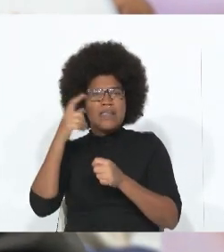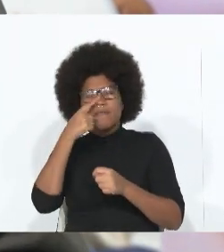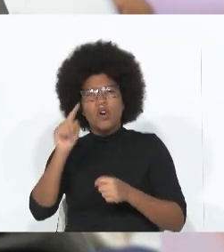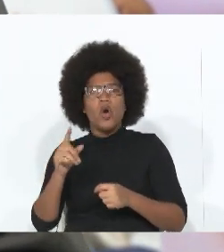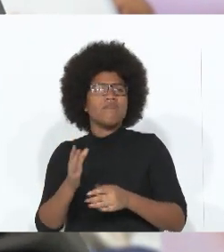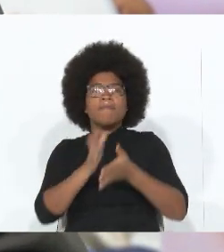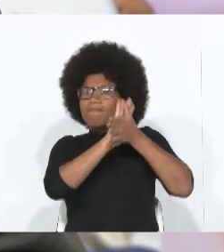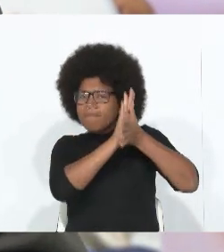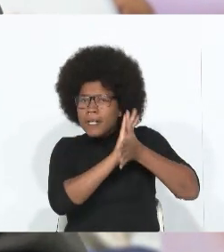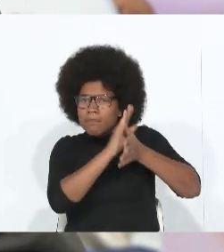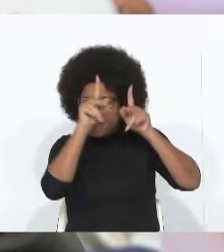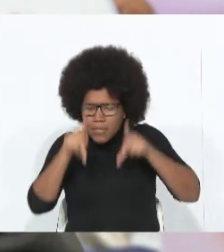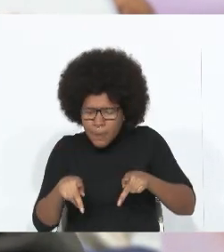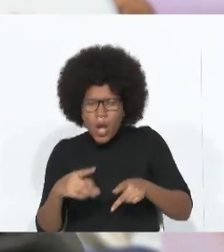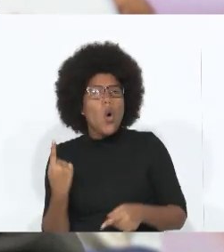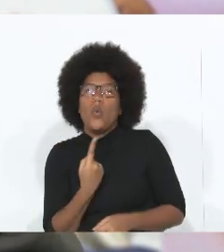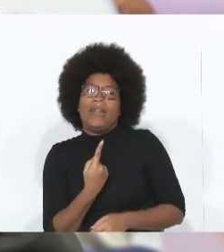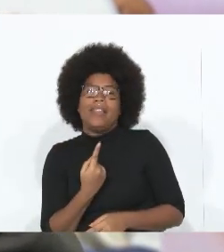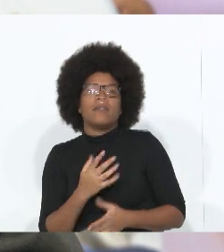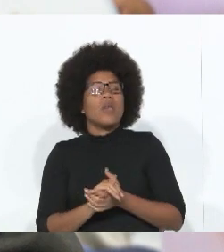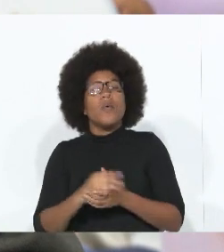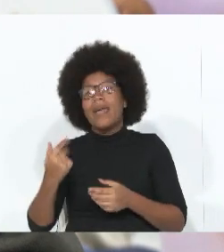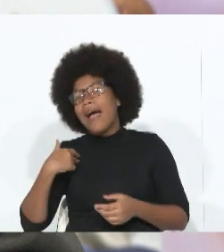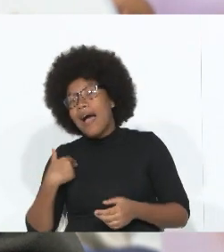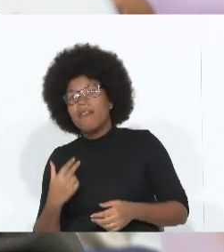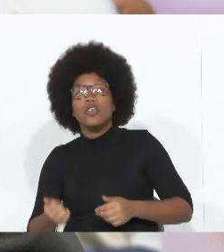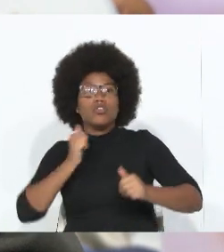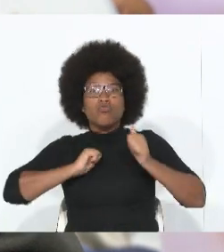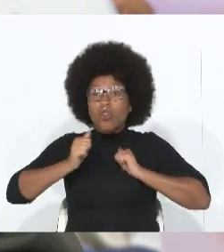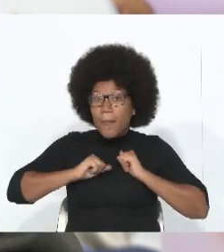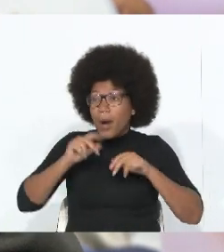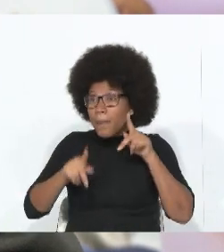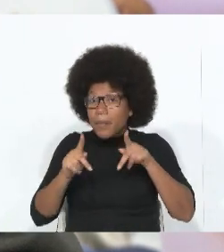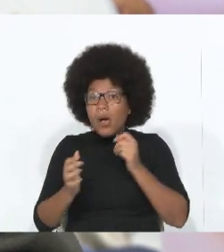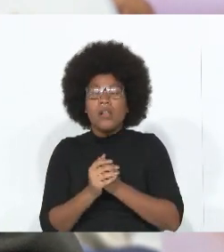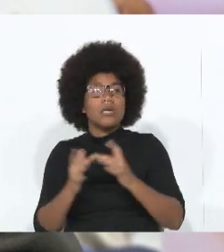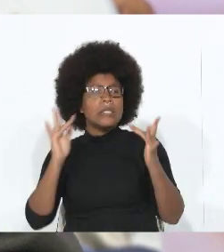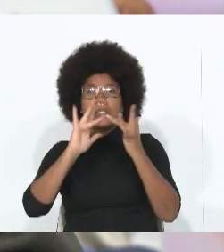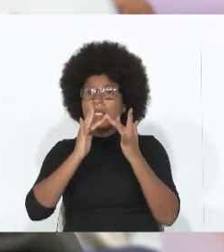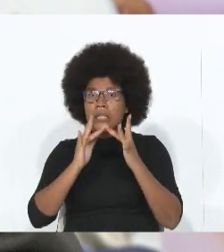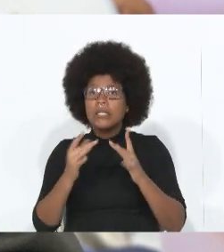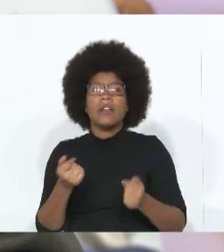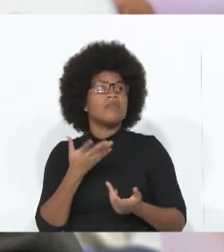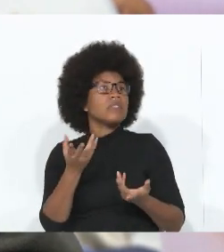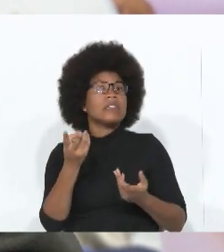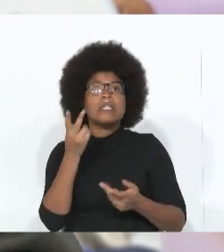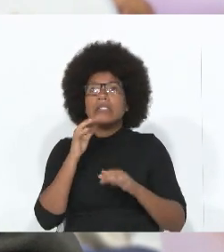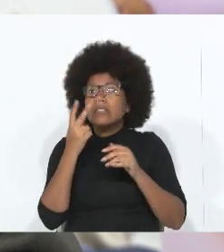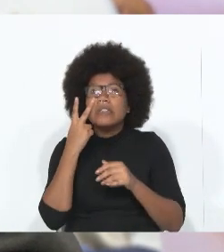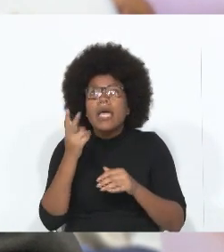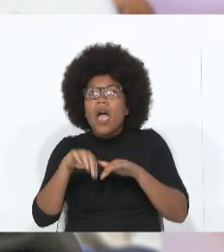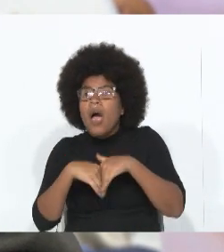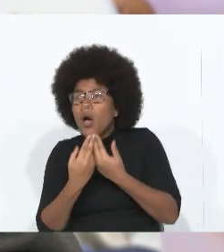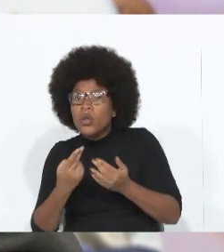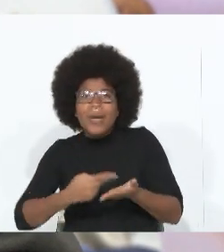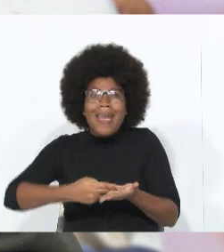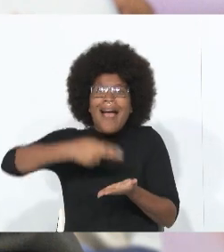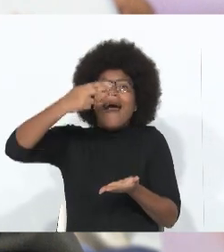who is a filmmaker. And we had actors and theater producers reaching out to film TT saying, well, how do we hire